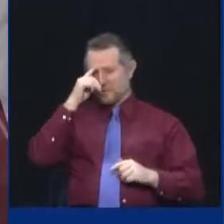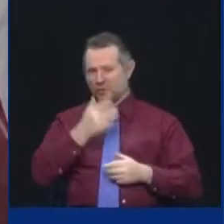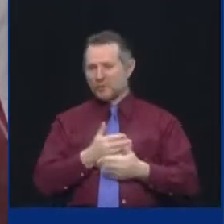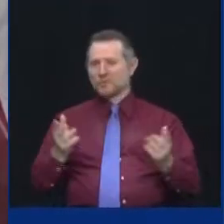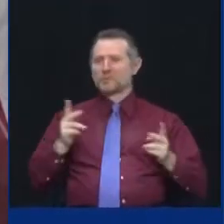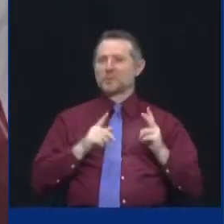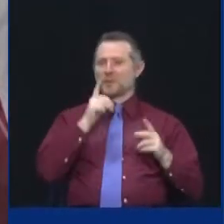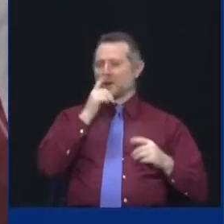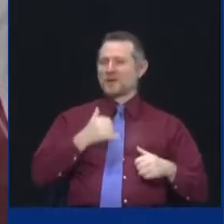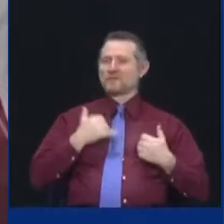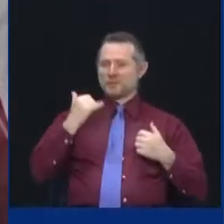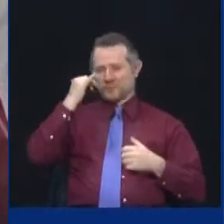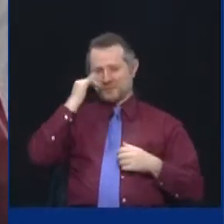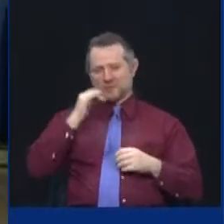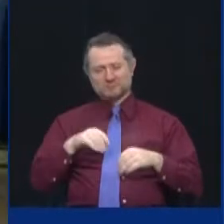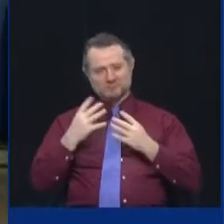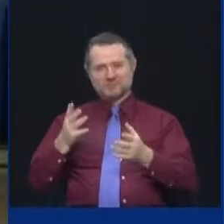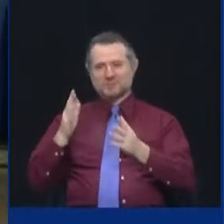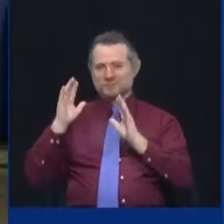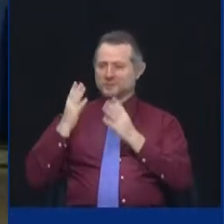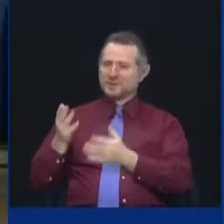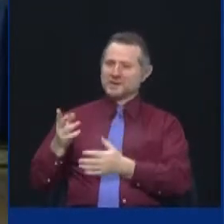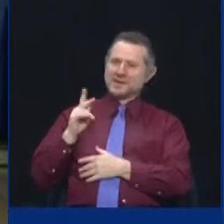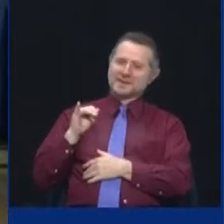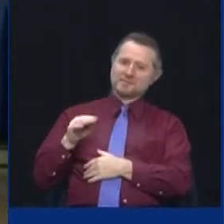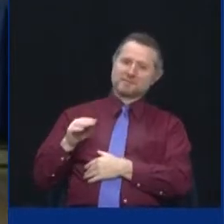community. Let's give Kim Minkle a round of applause.